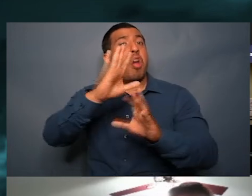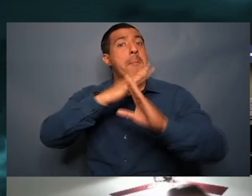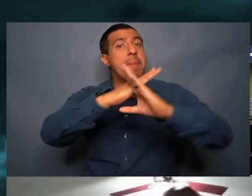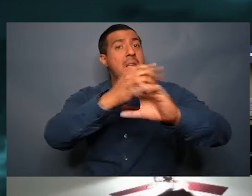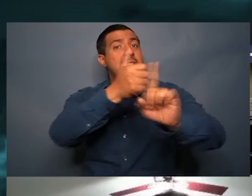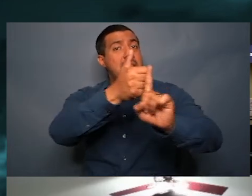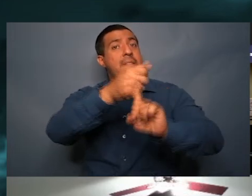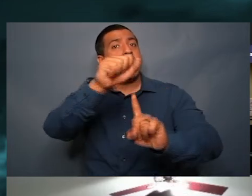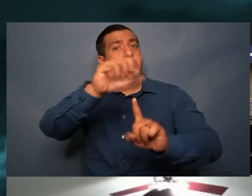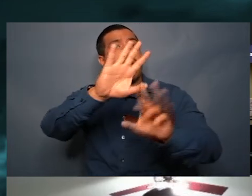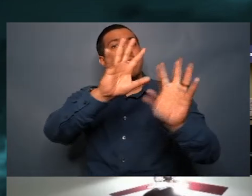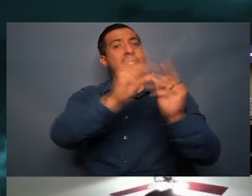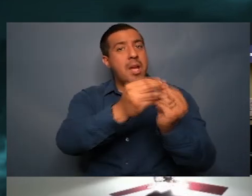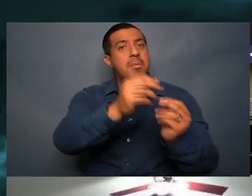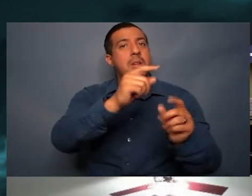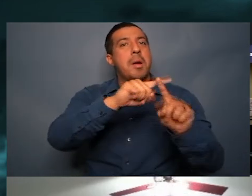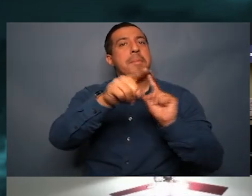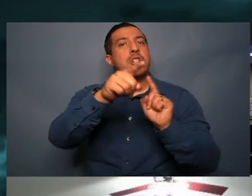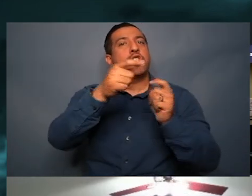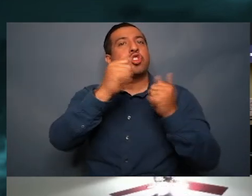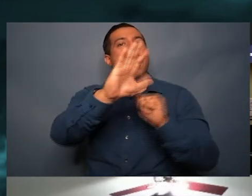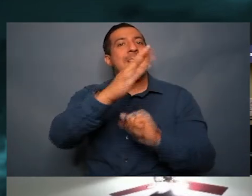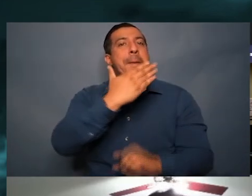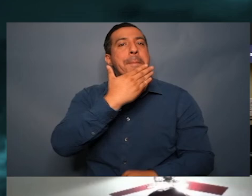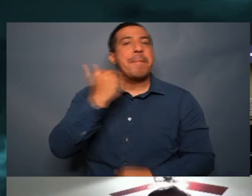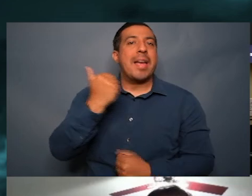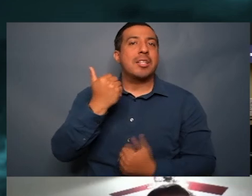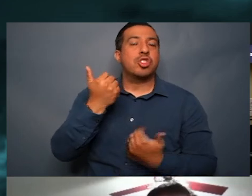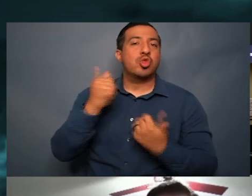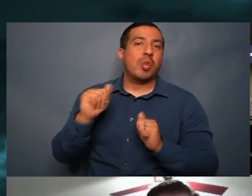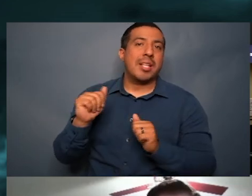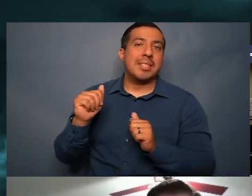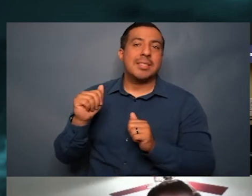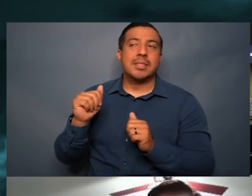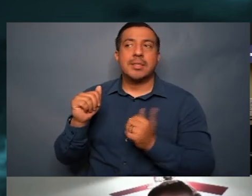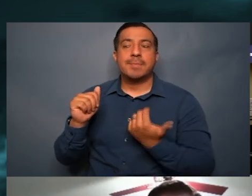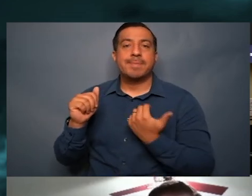family, try best you can to,